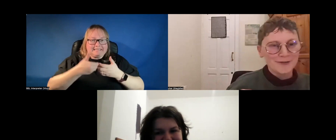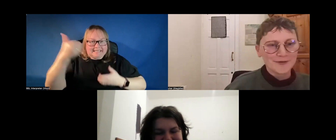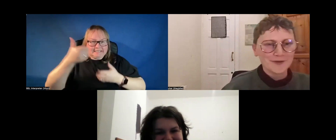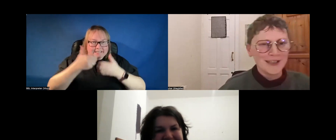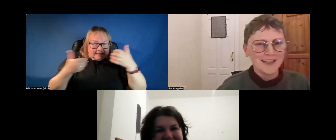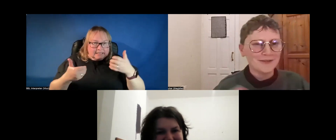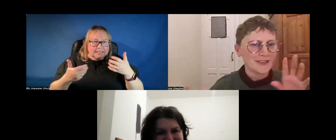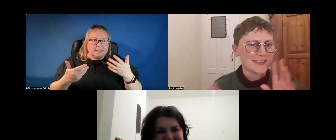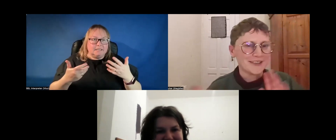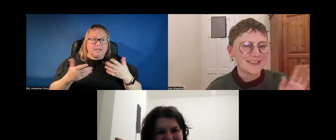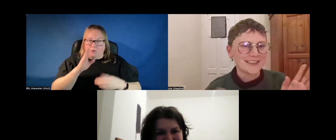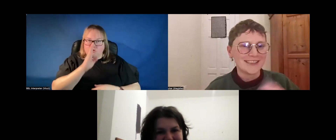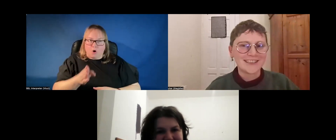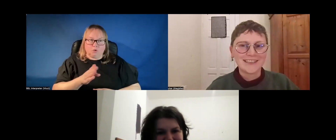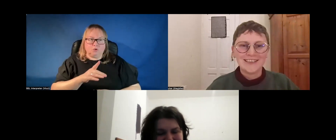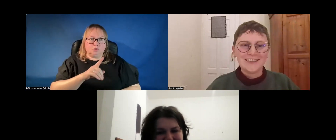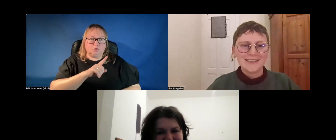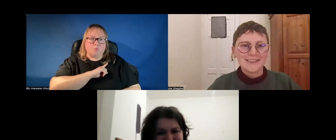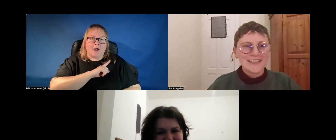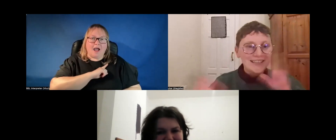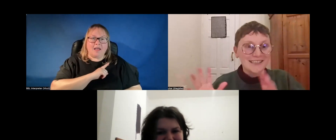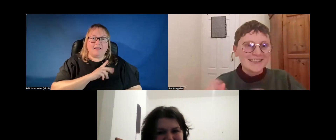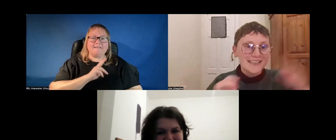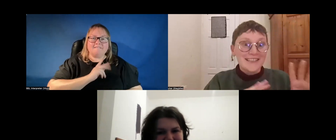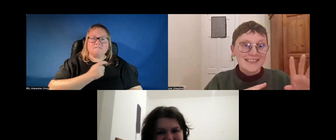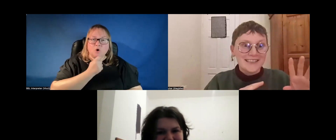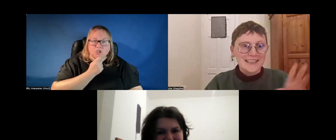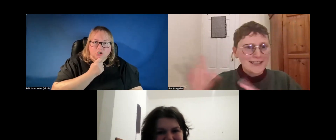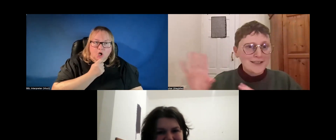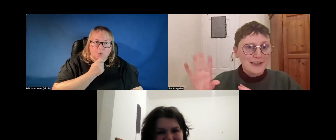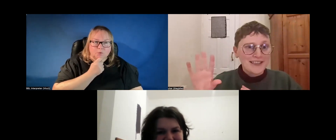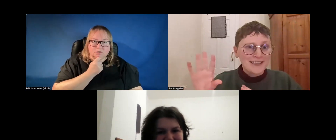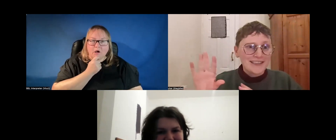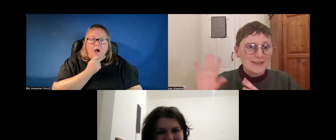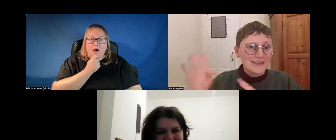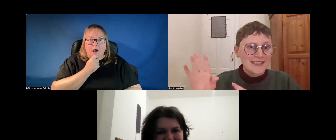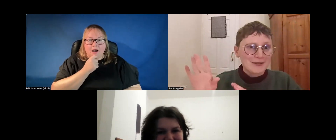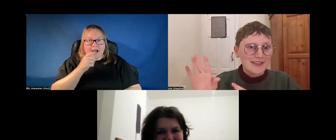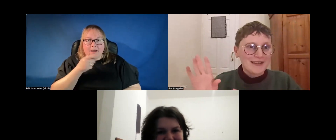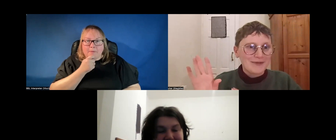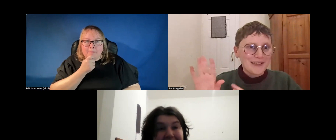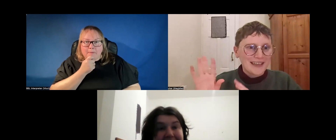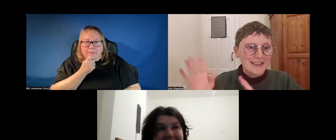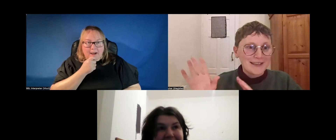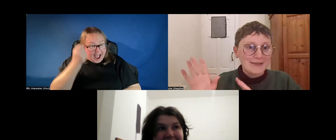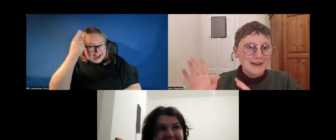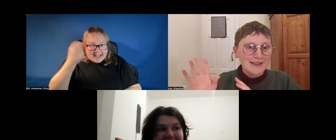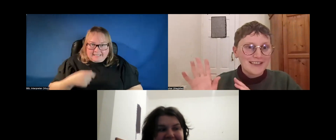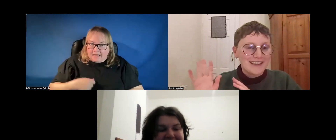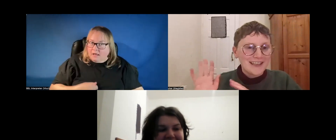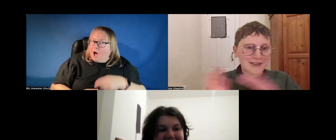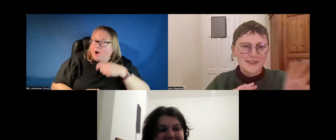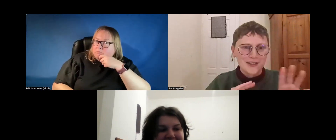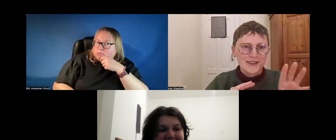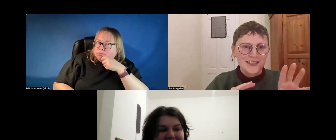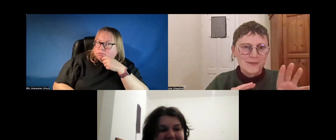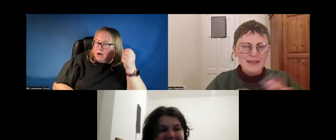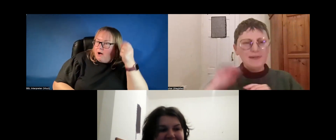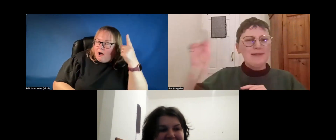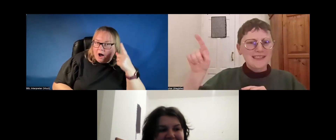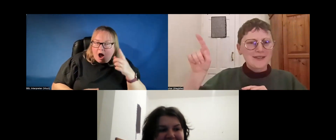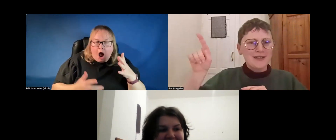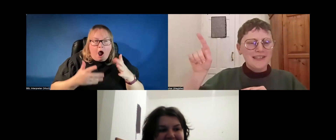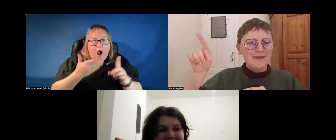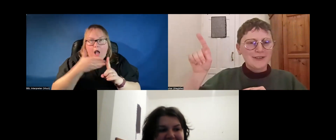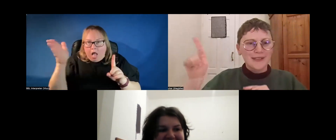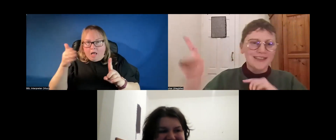do a lot of voice notes and here's an idea, let's come back to this idea in 6 months when we can actually think about it, and let's concentrate on this, but then